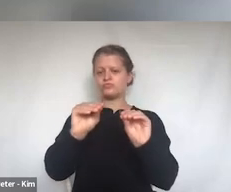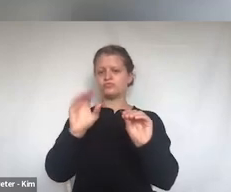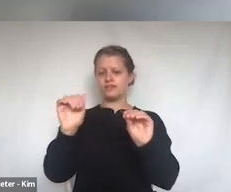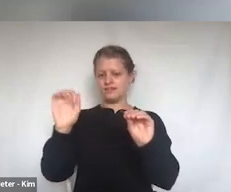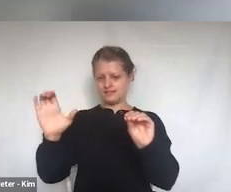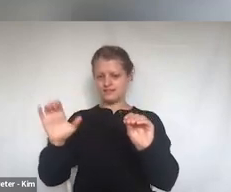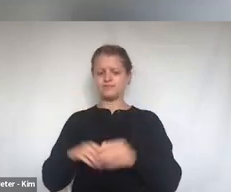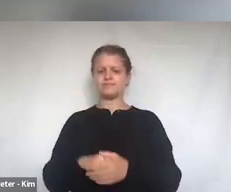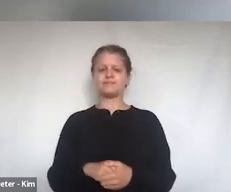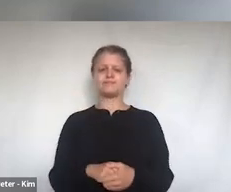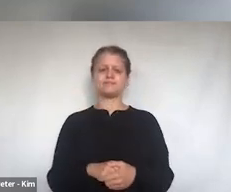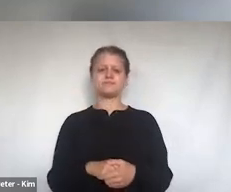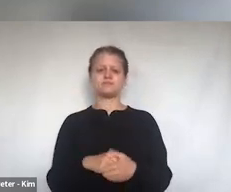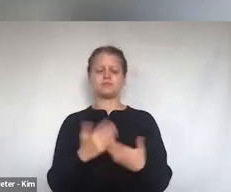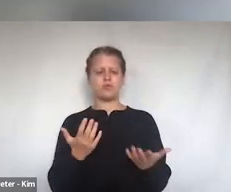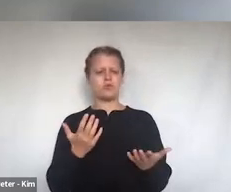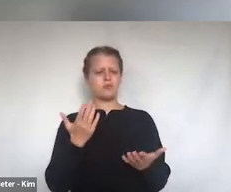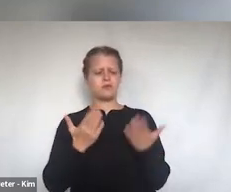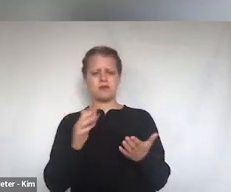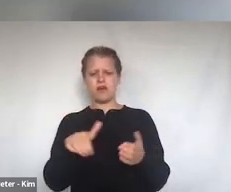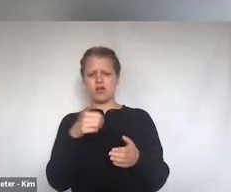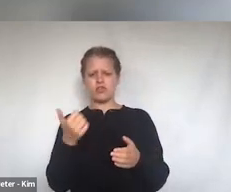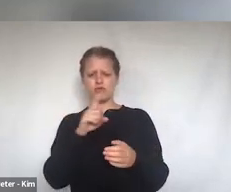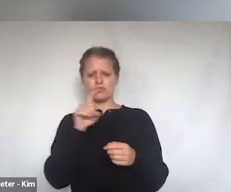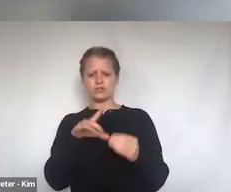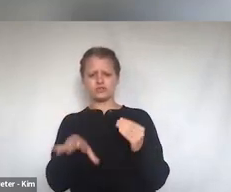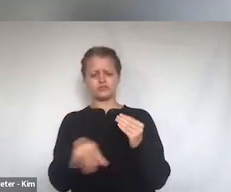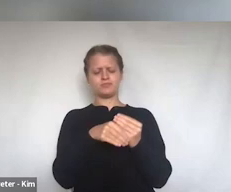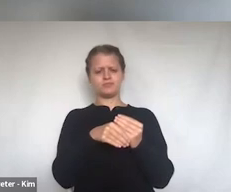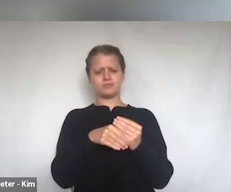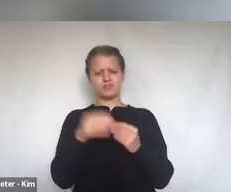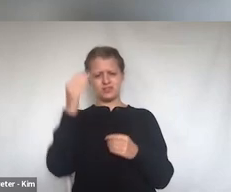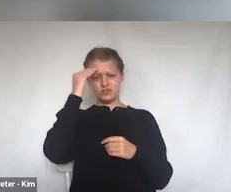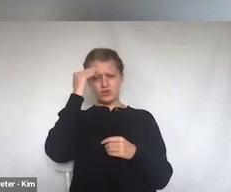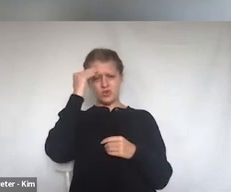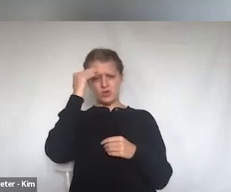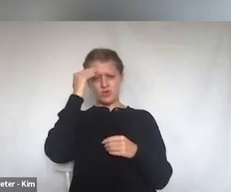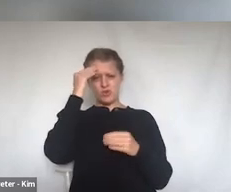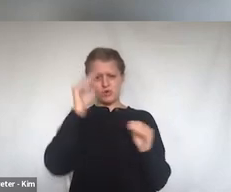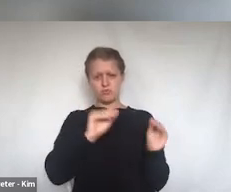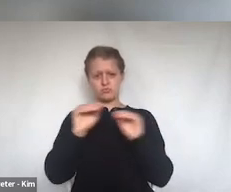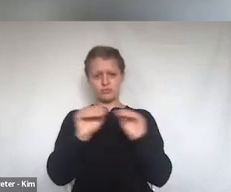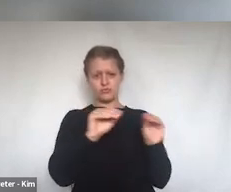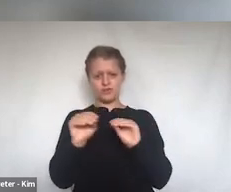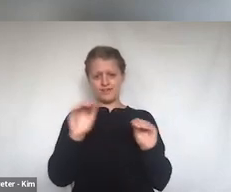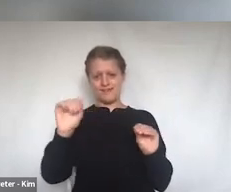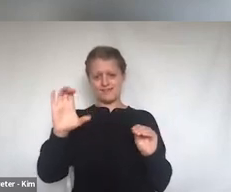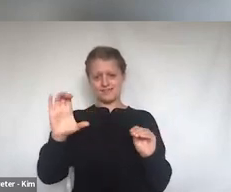I would ask there is, air conditioning, you know, those portable air conditioning units, as